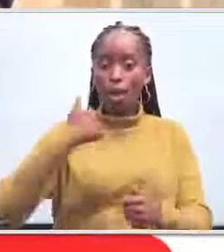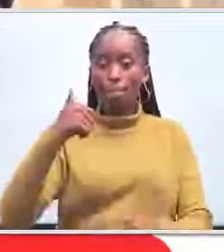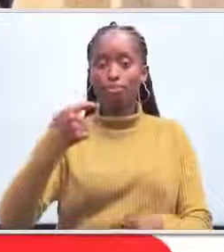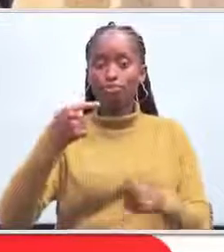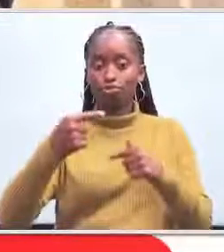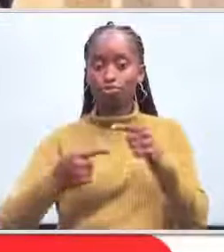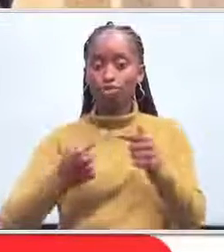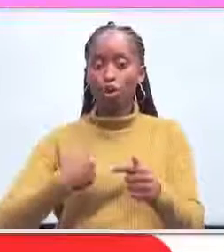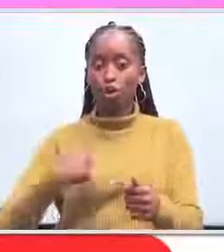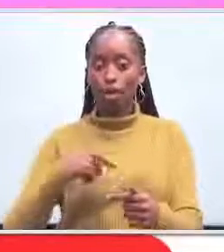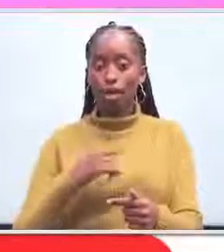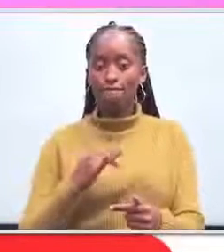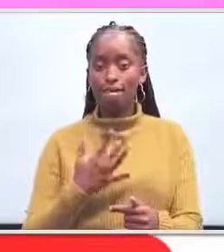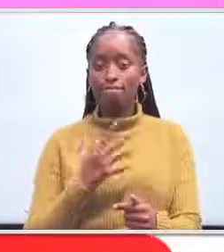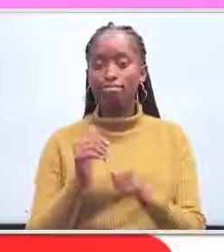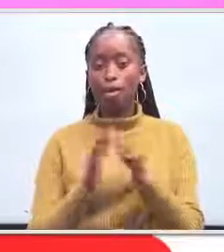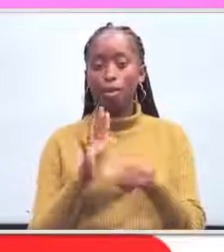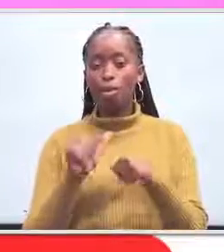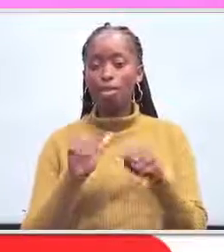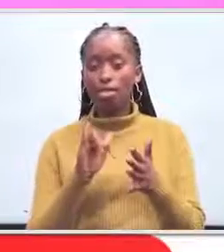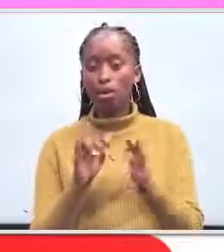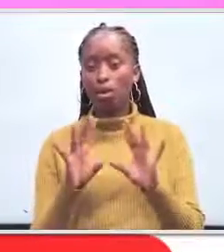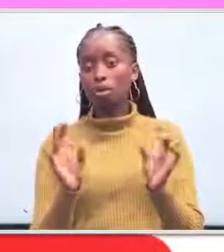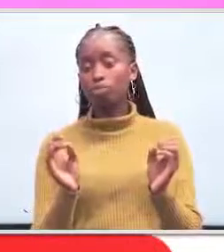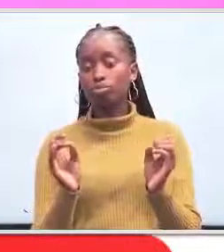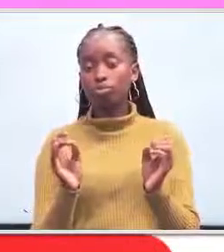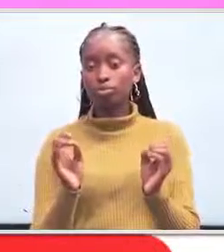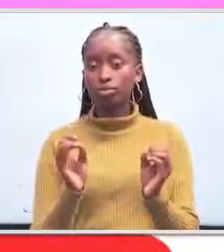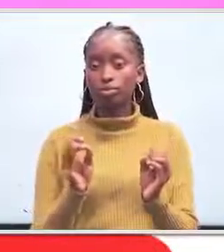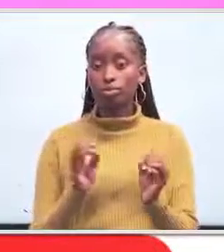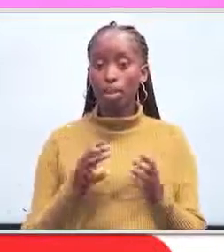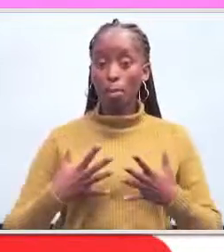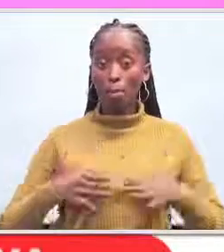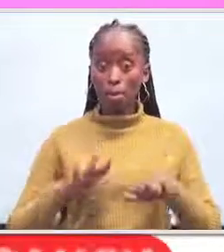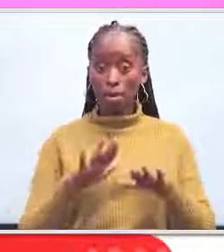not relenting at all. Wakazi katika kaunti ya Bungoma wamelalamikia